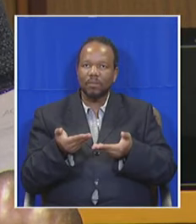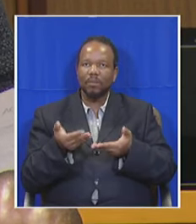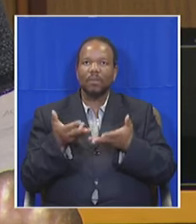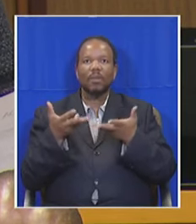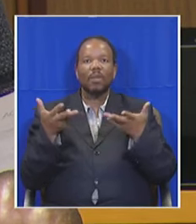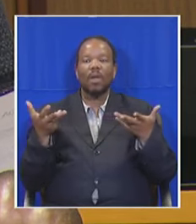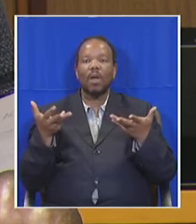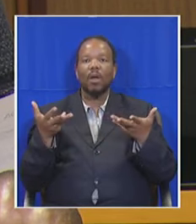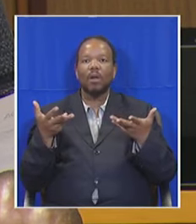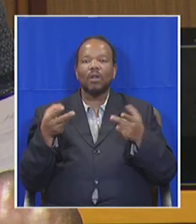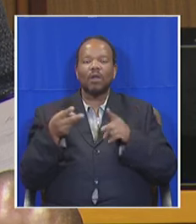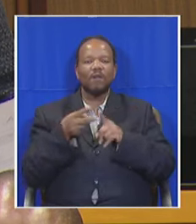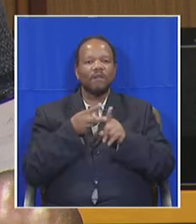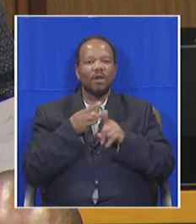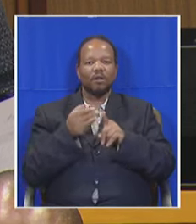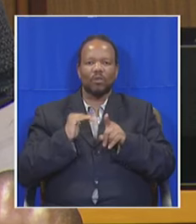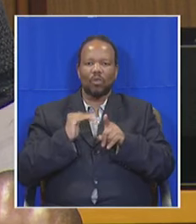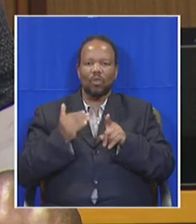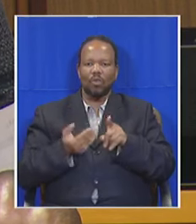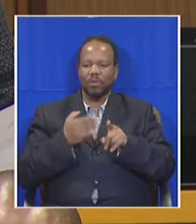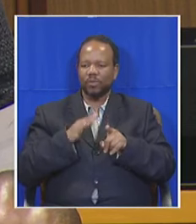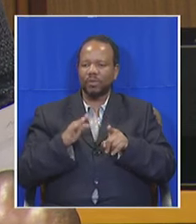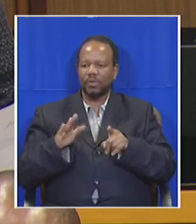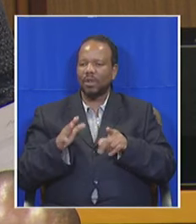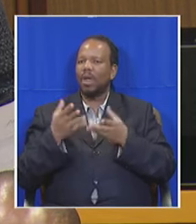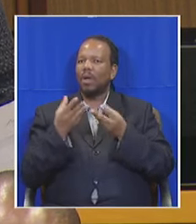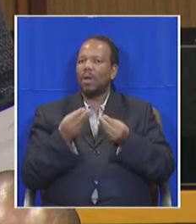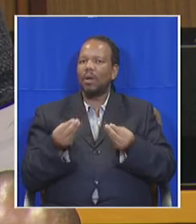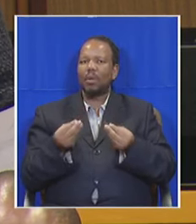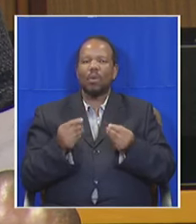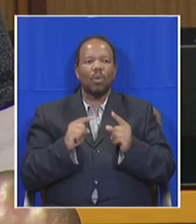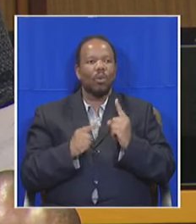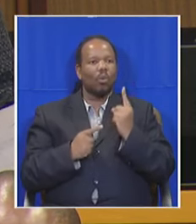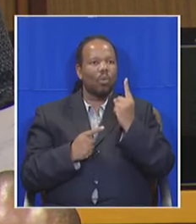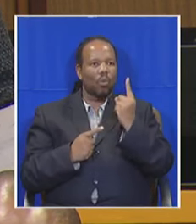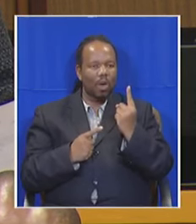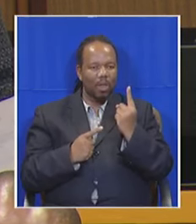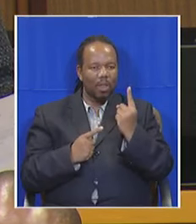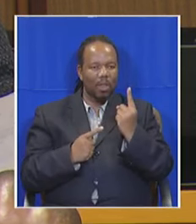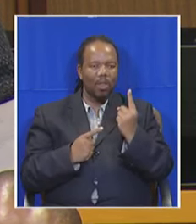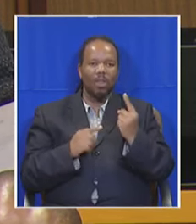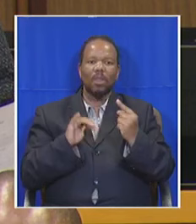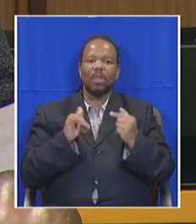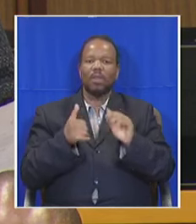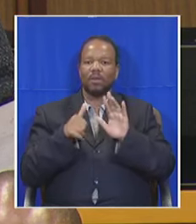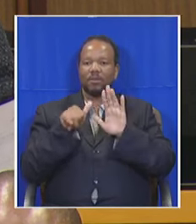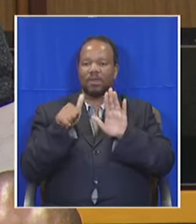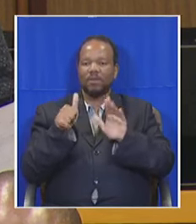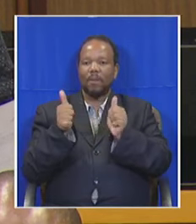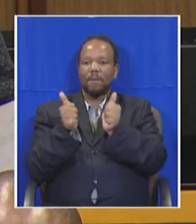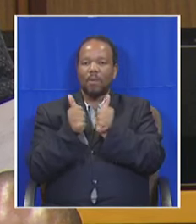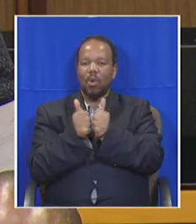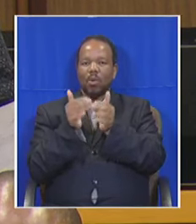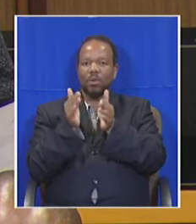of violence against women and children when only one in every six police stations is covered by